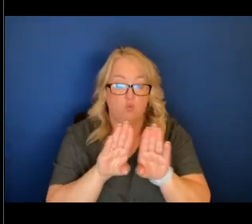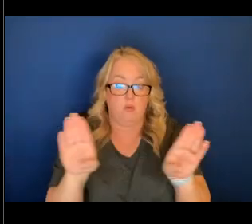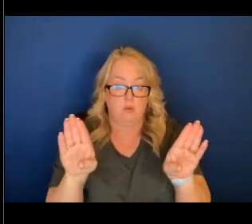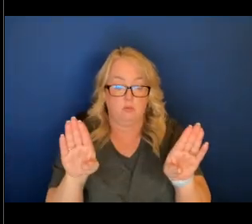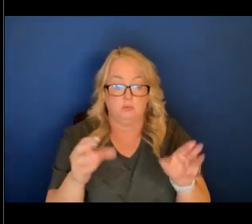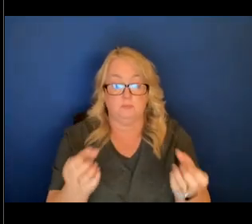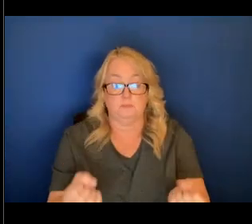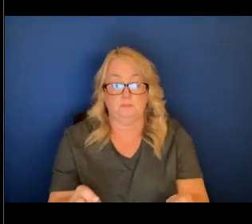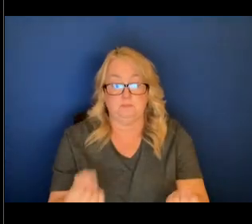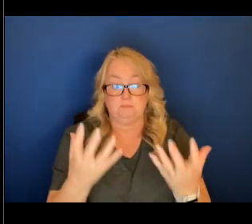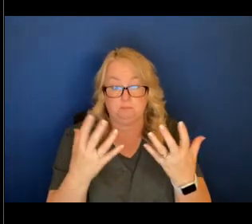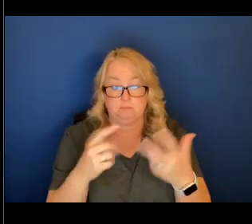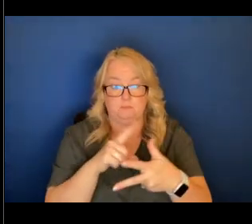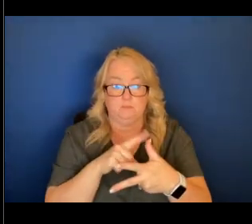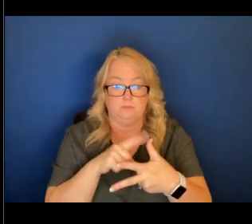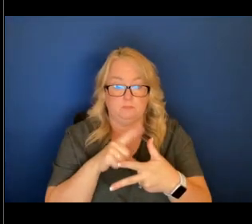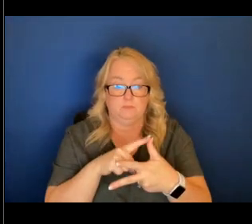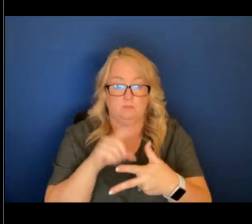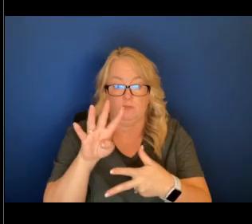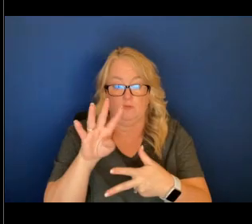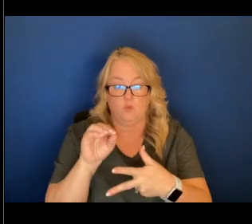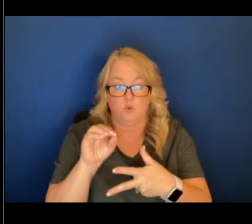appliances, or walls.